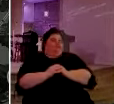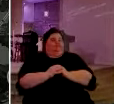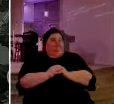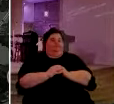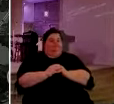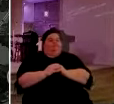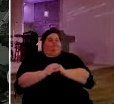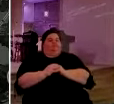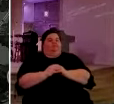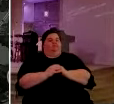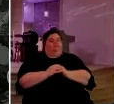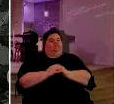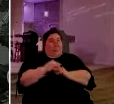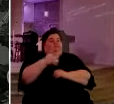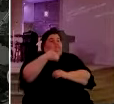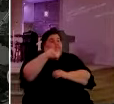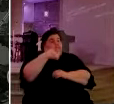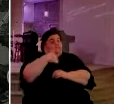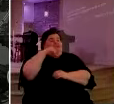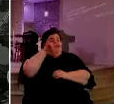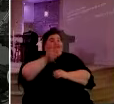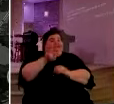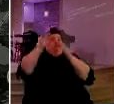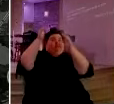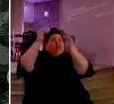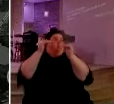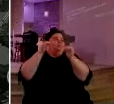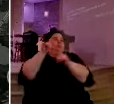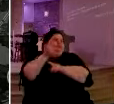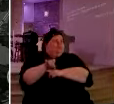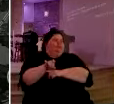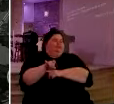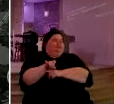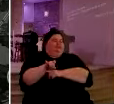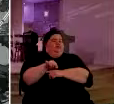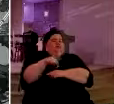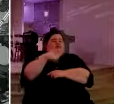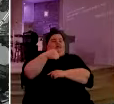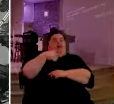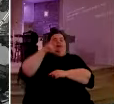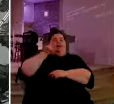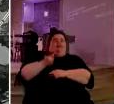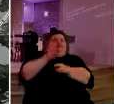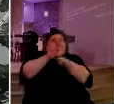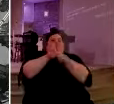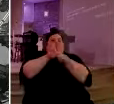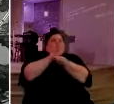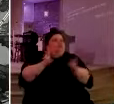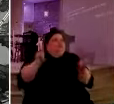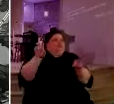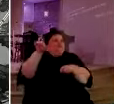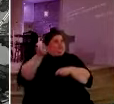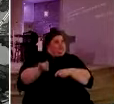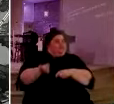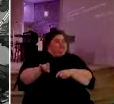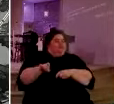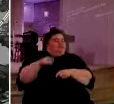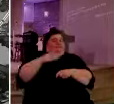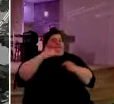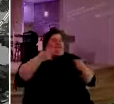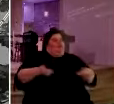sinner. I needed a hope. I needed redemption. My life needed to